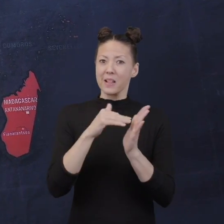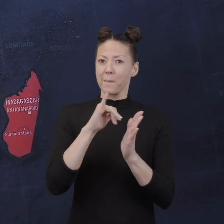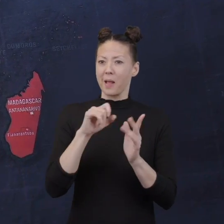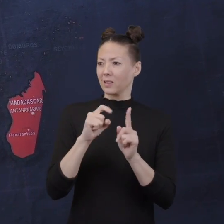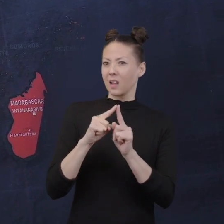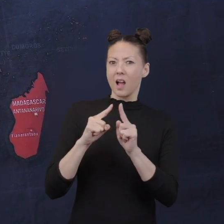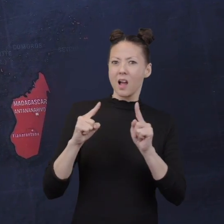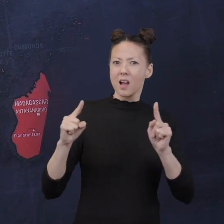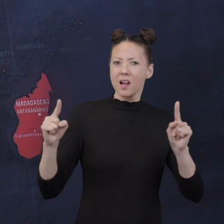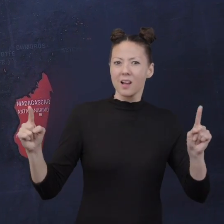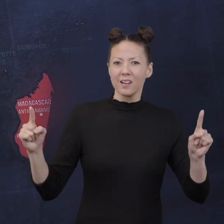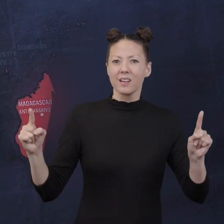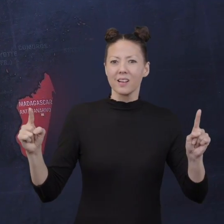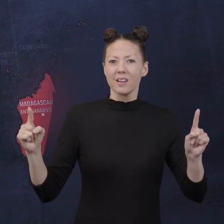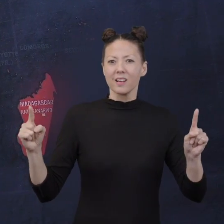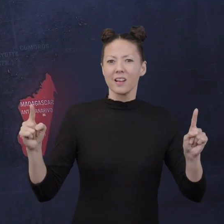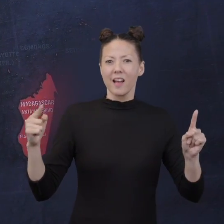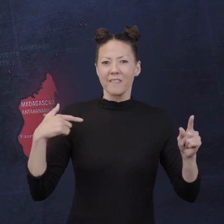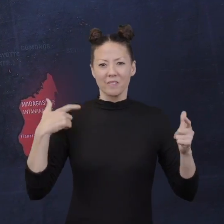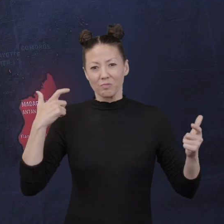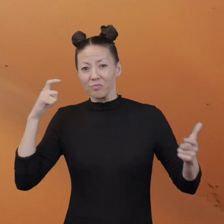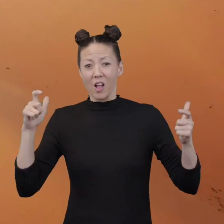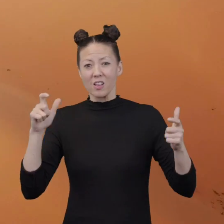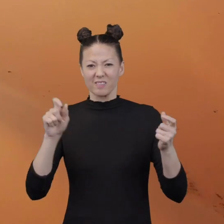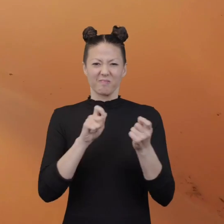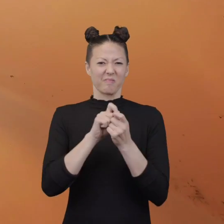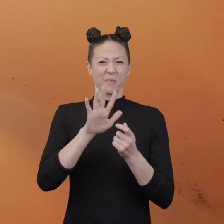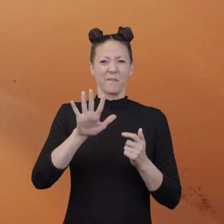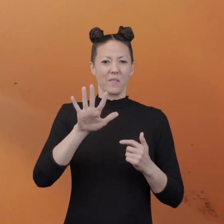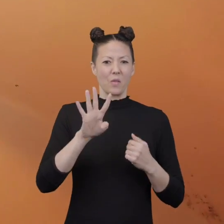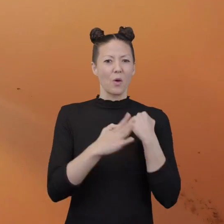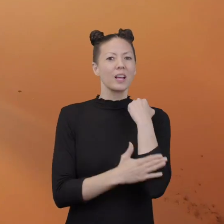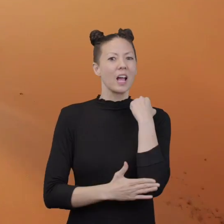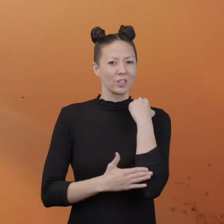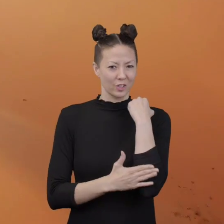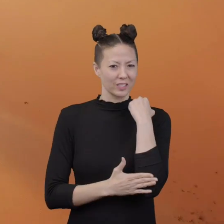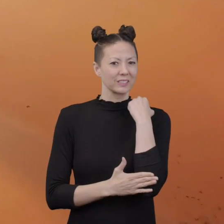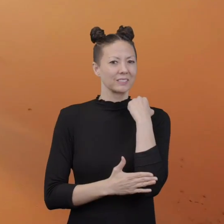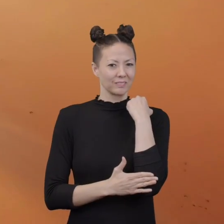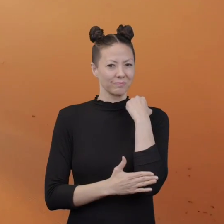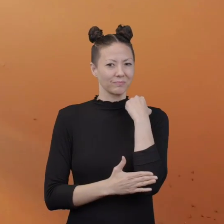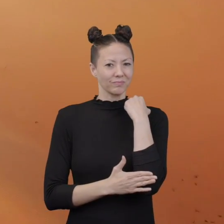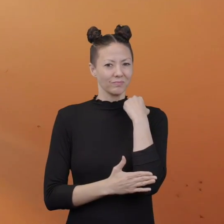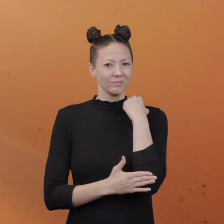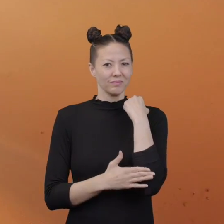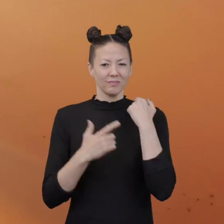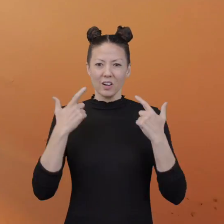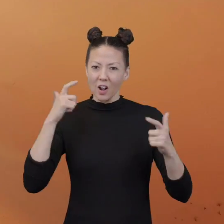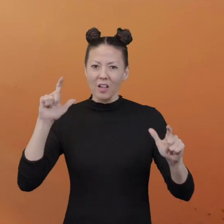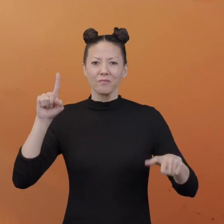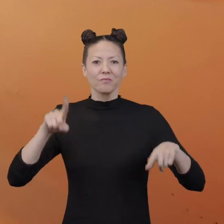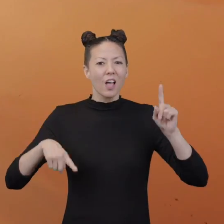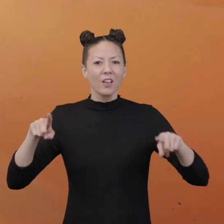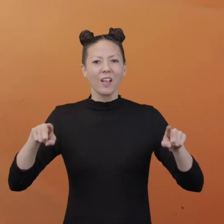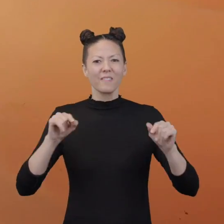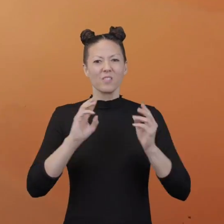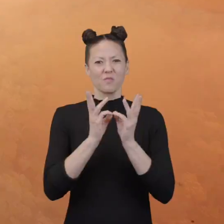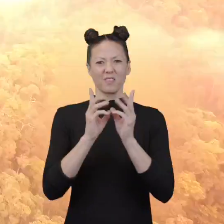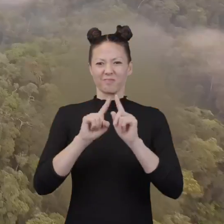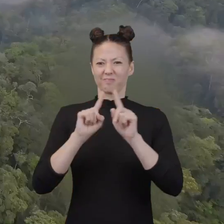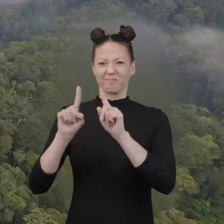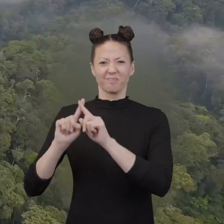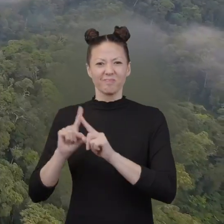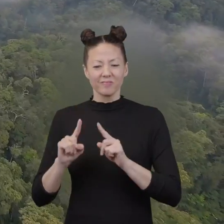exact, with a large variety of climates. The northern part of Africa has a lot of big sprawling